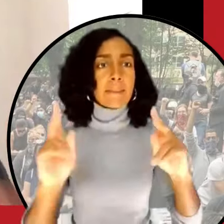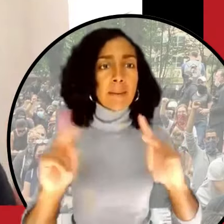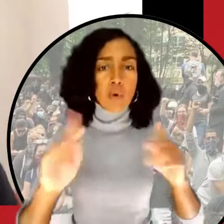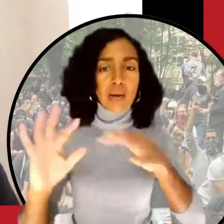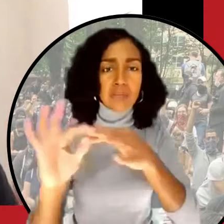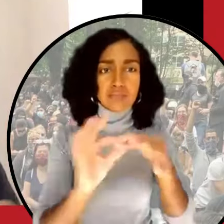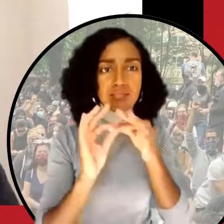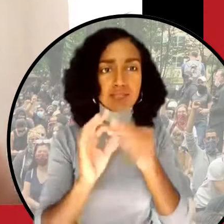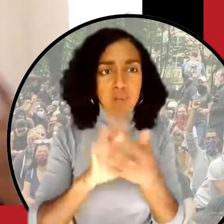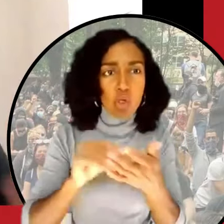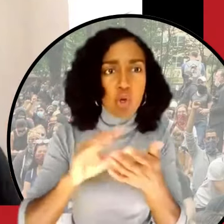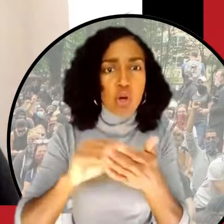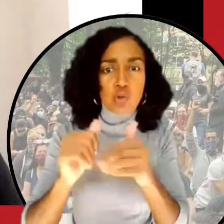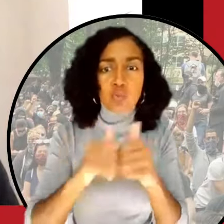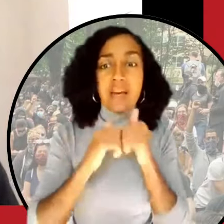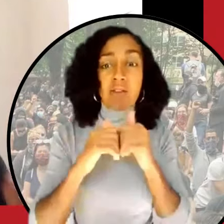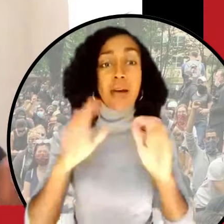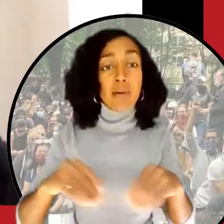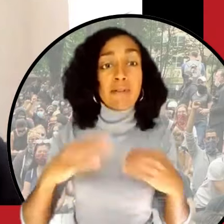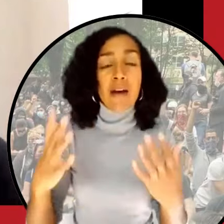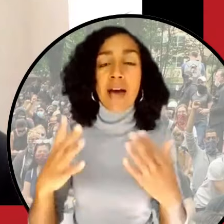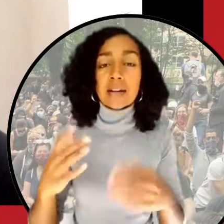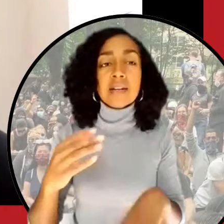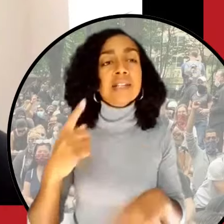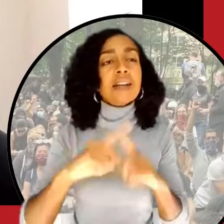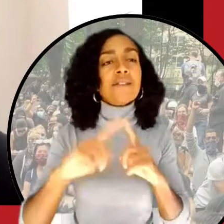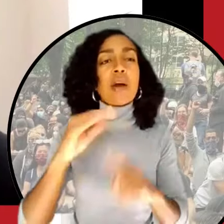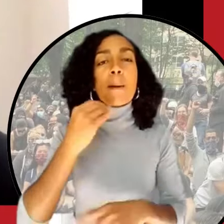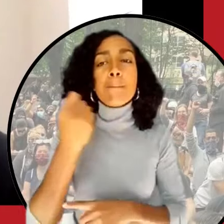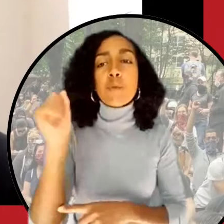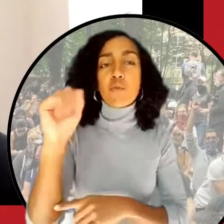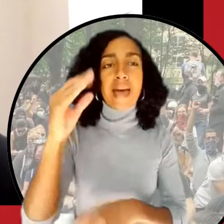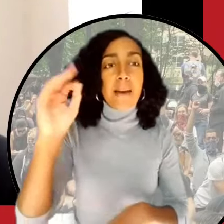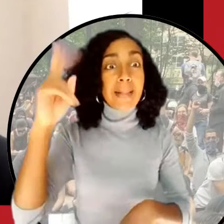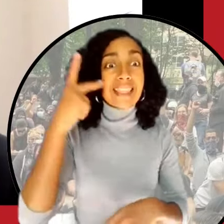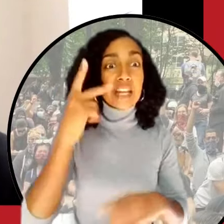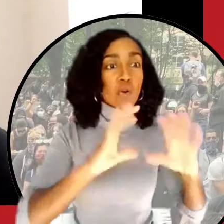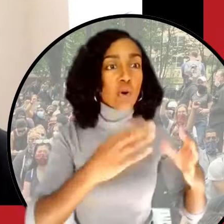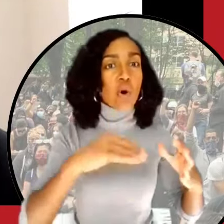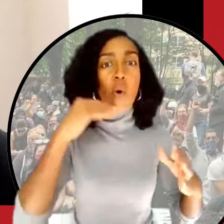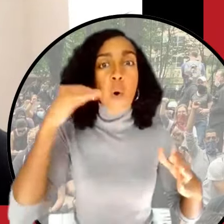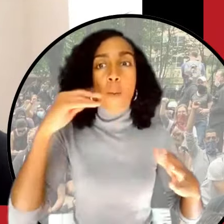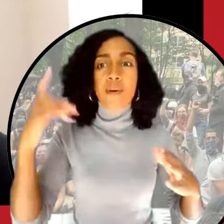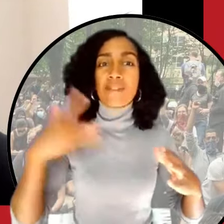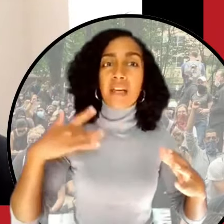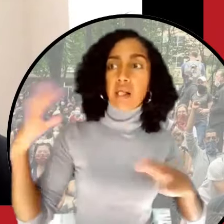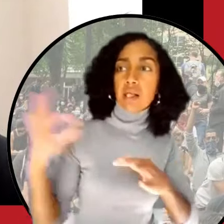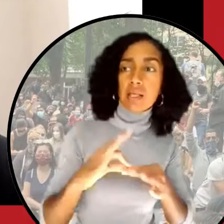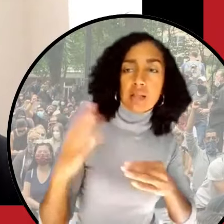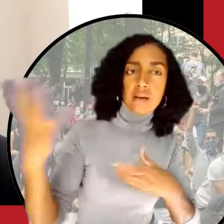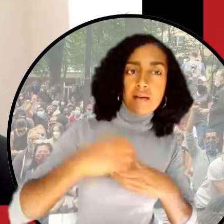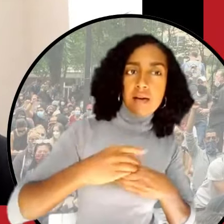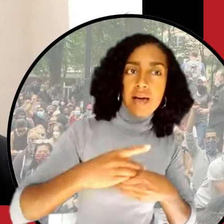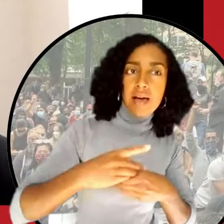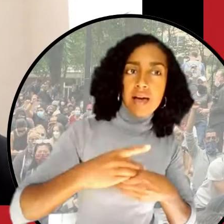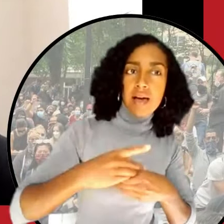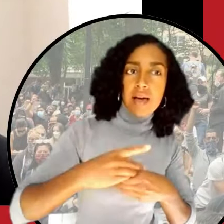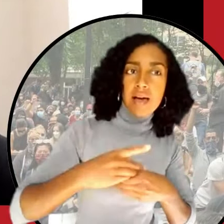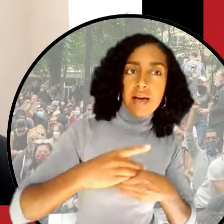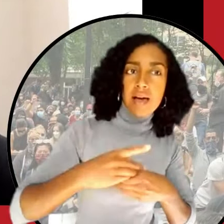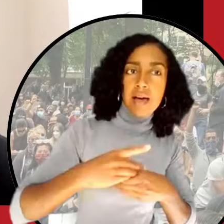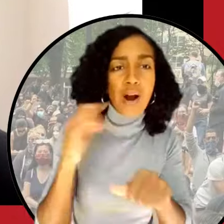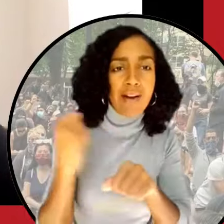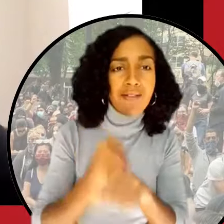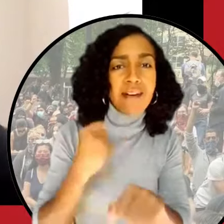and political homes to sustain them as we continue this long haul fight for justice. I think that's what all three of those